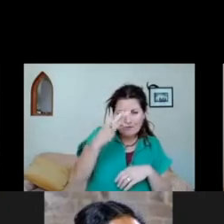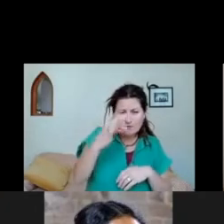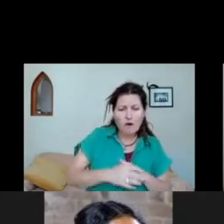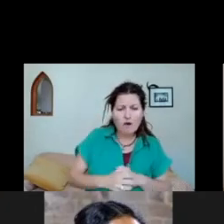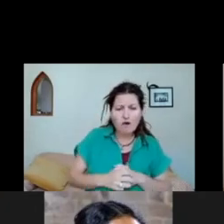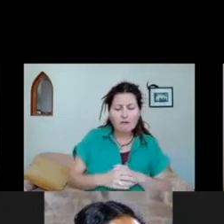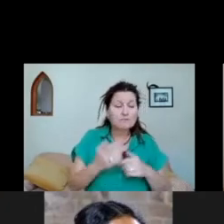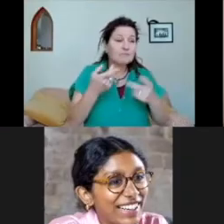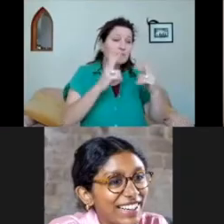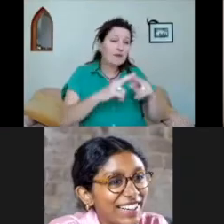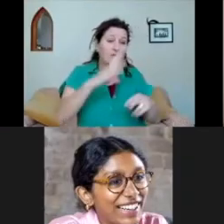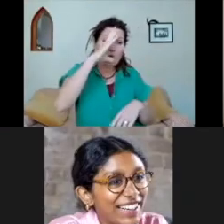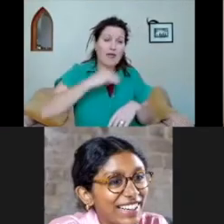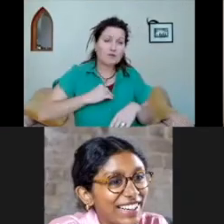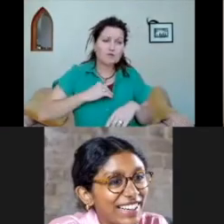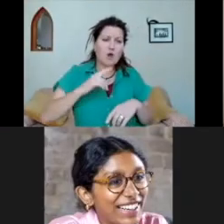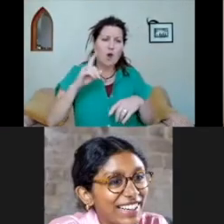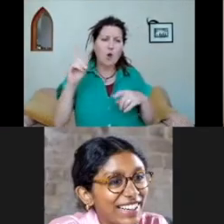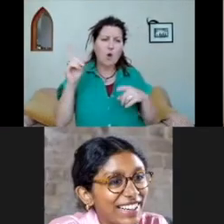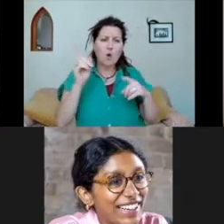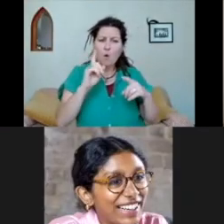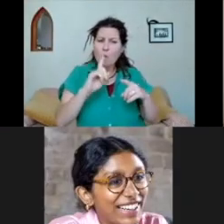what the timeline is, that would be really helpful.